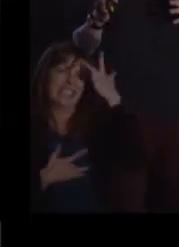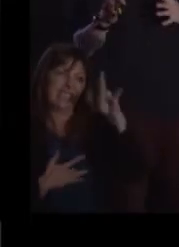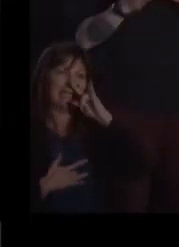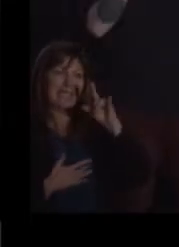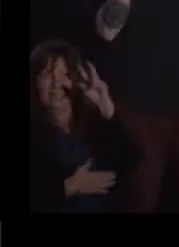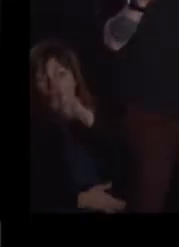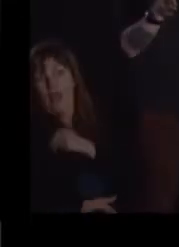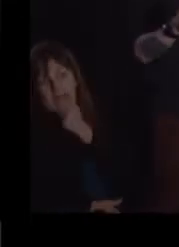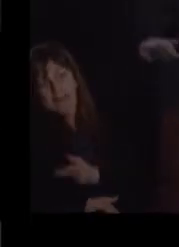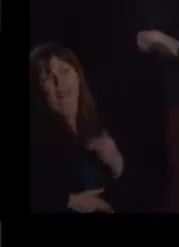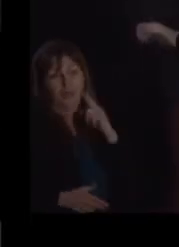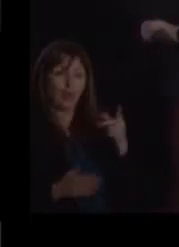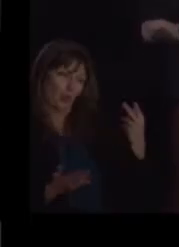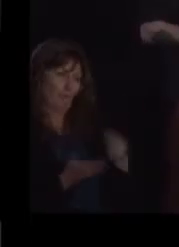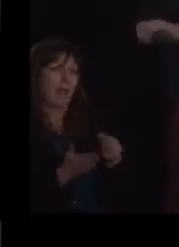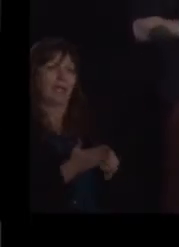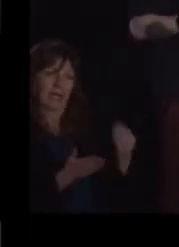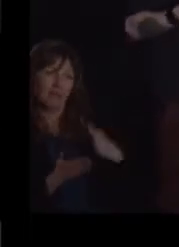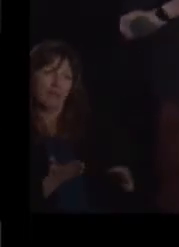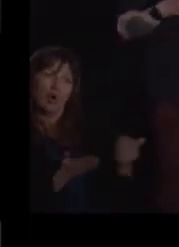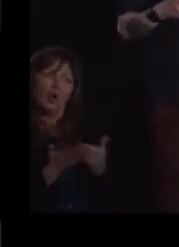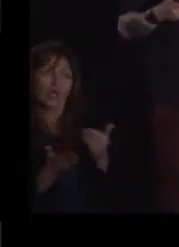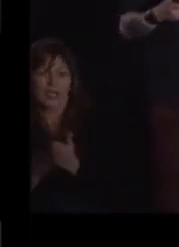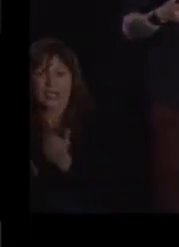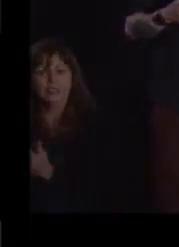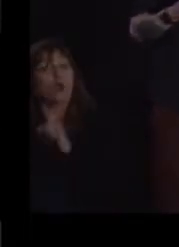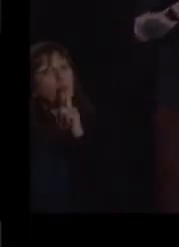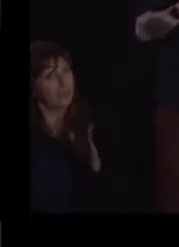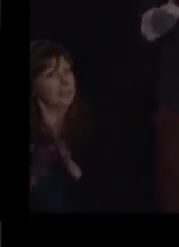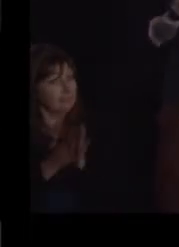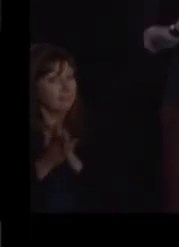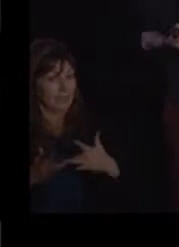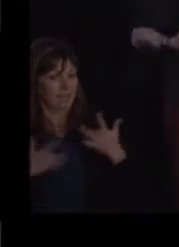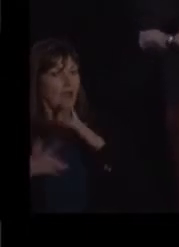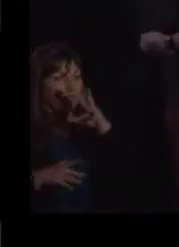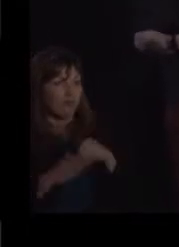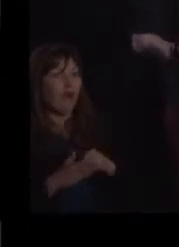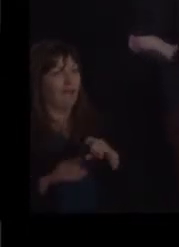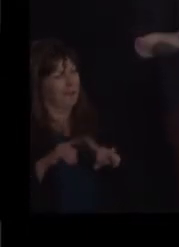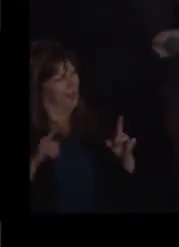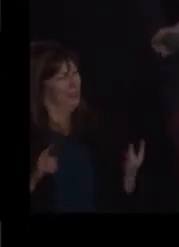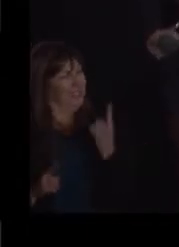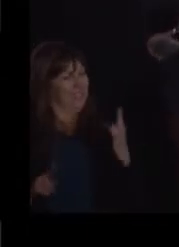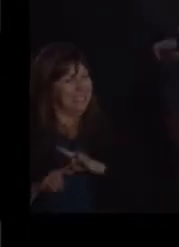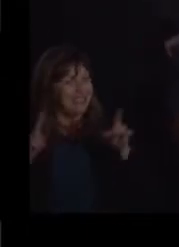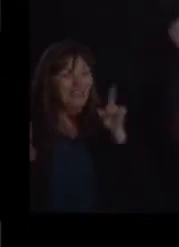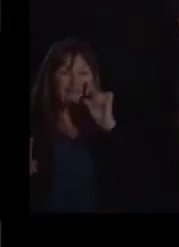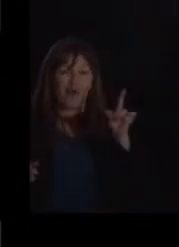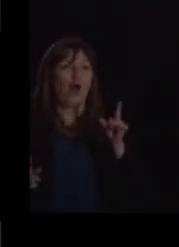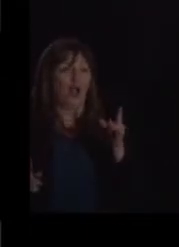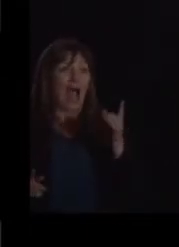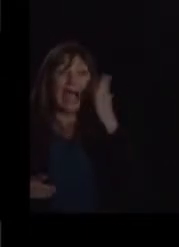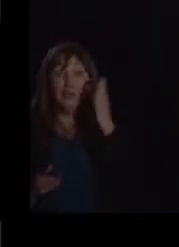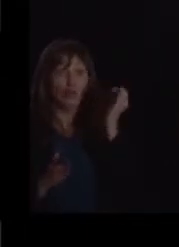to be involved in to begin with. And what a different skill set to apply. And I knew that I